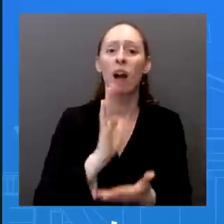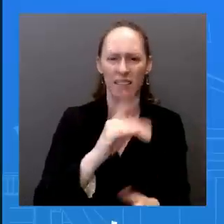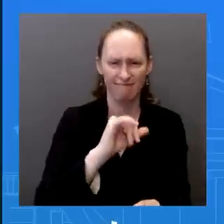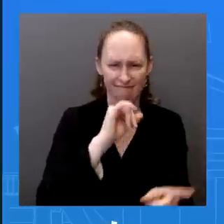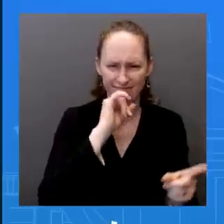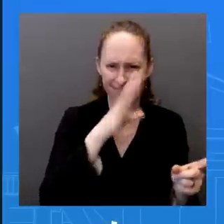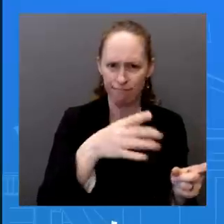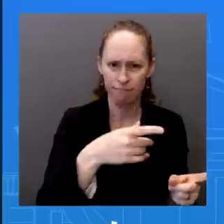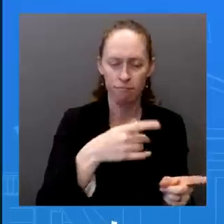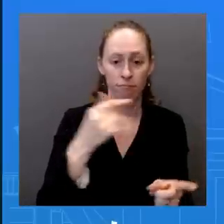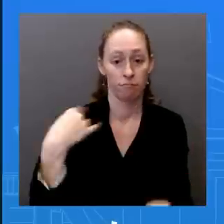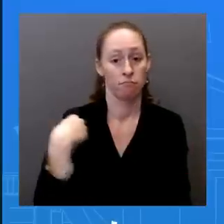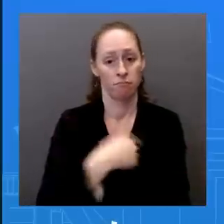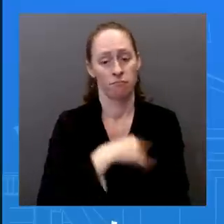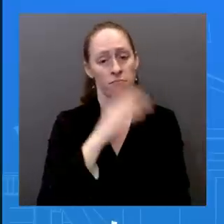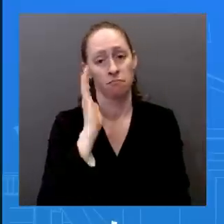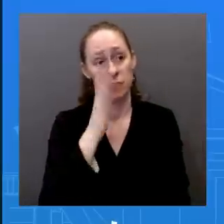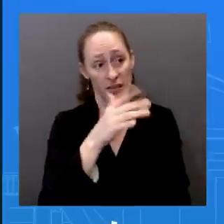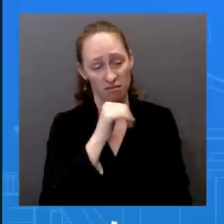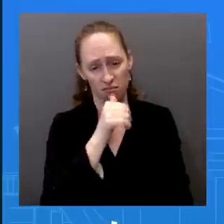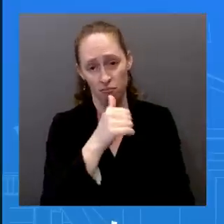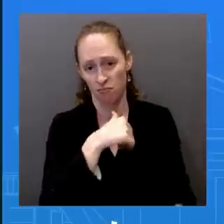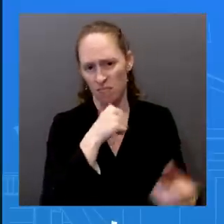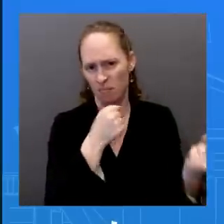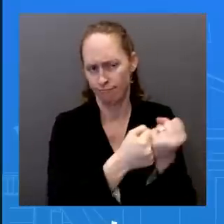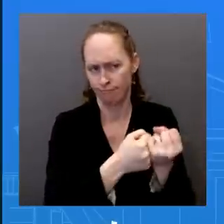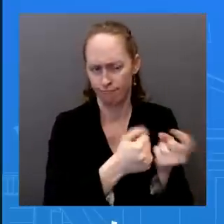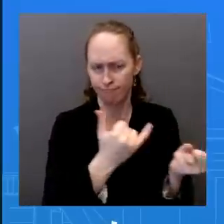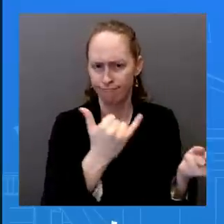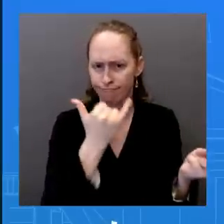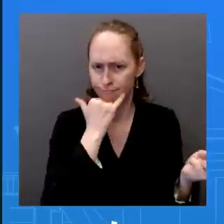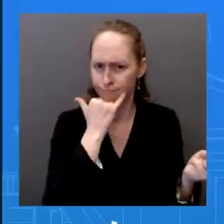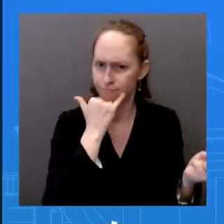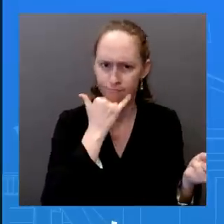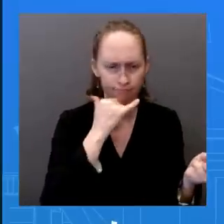unequivocally against, as I previously have, and am doing so again right now. Thank you.